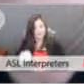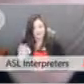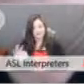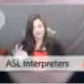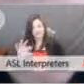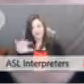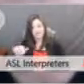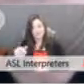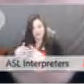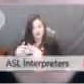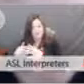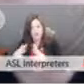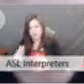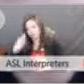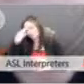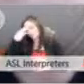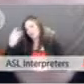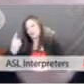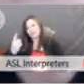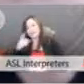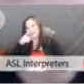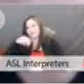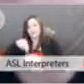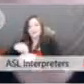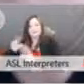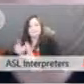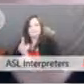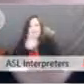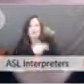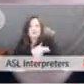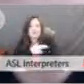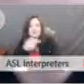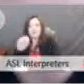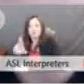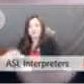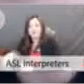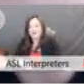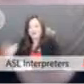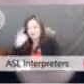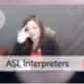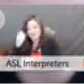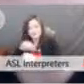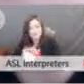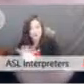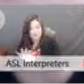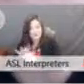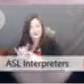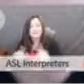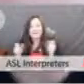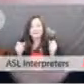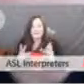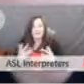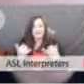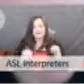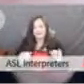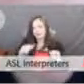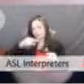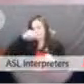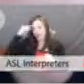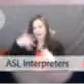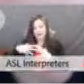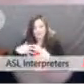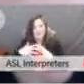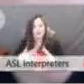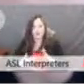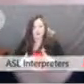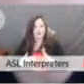African Americans know someone who's been hospitalized or died because of COVID-19, but still many Black Americans stand